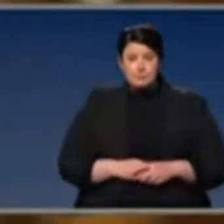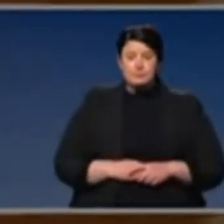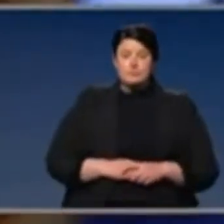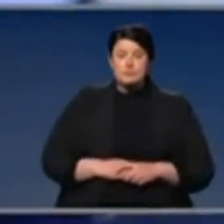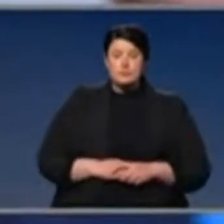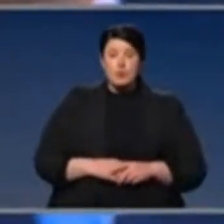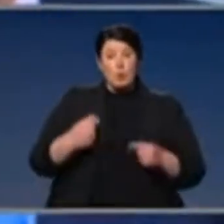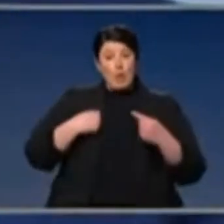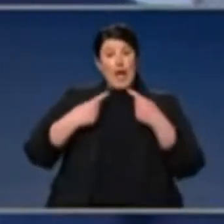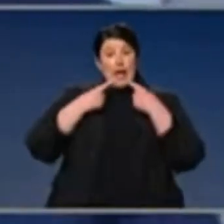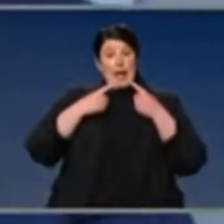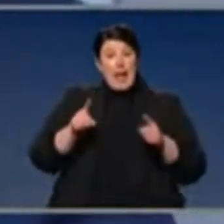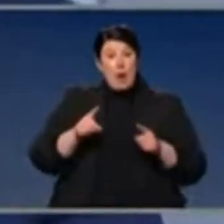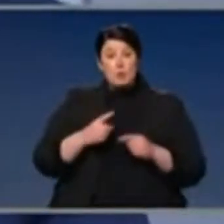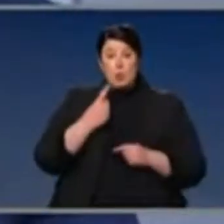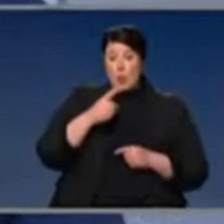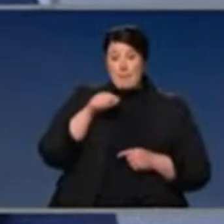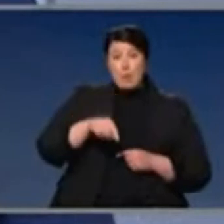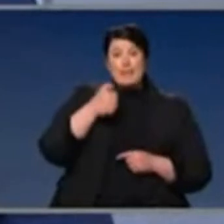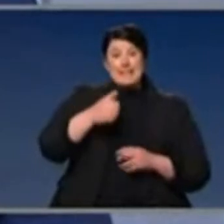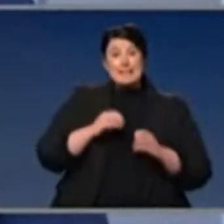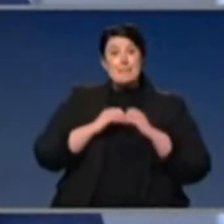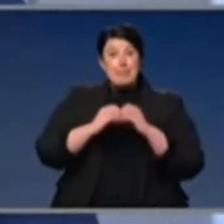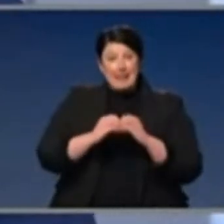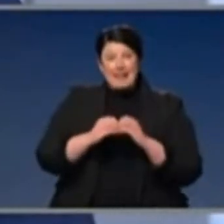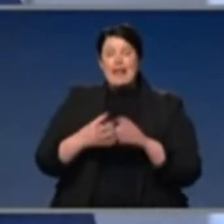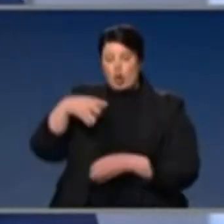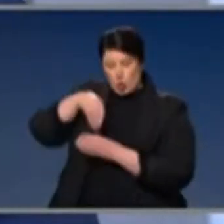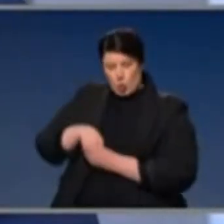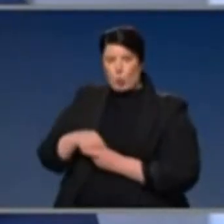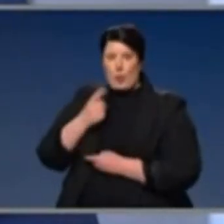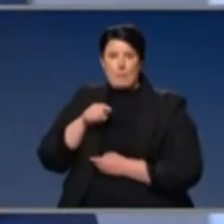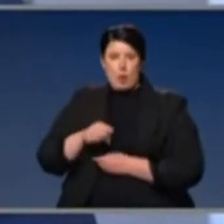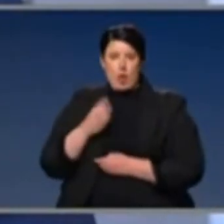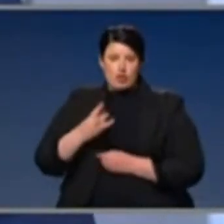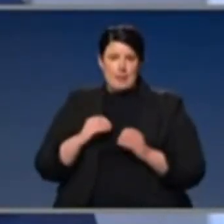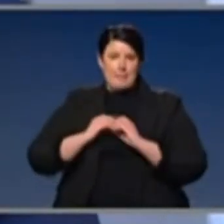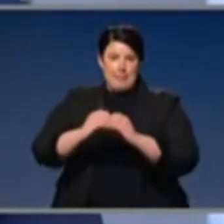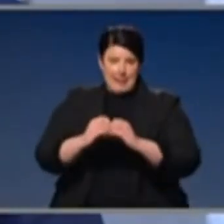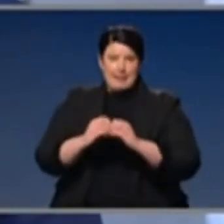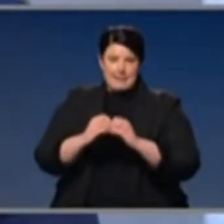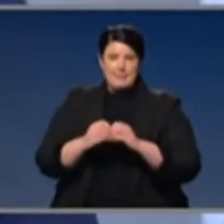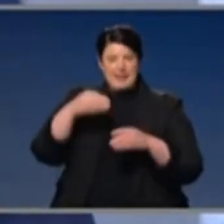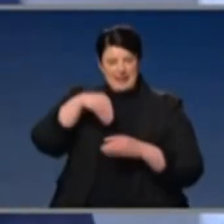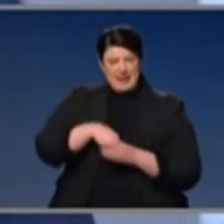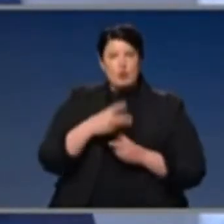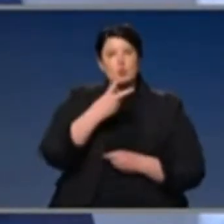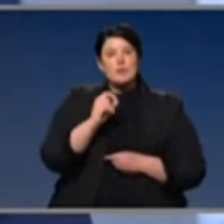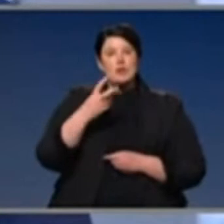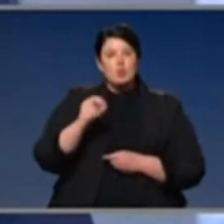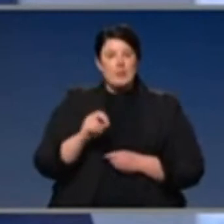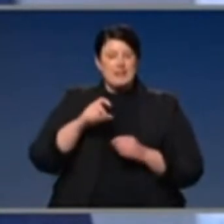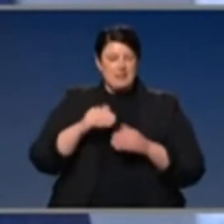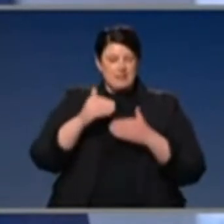amount, but when I announced that amount, I said the details of how that was to be acquitted would be contained in the cybersecurity strategy, which is what we're